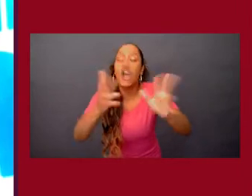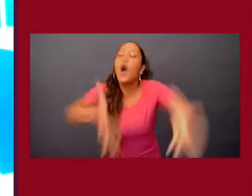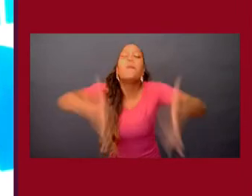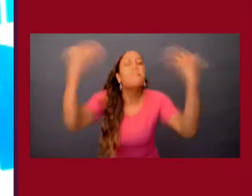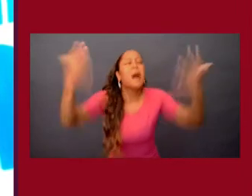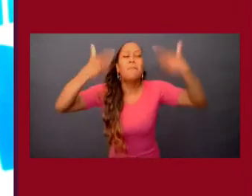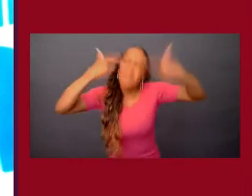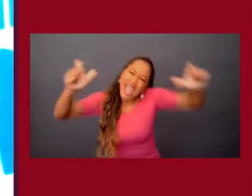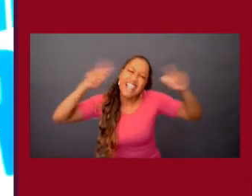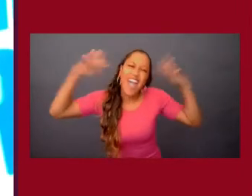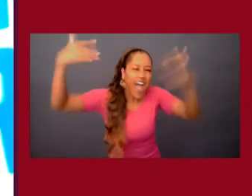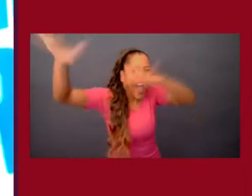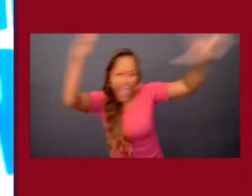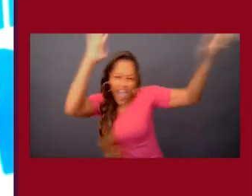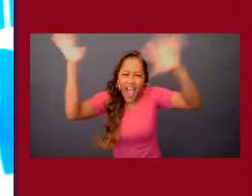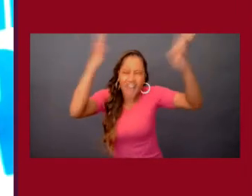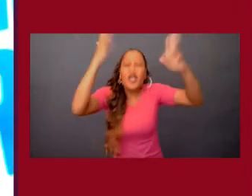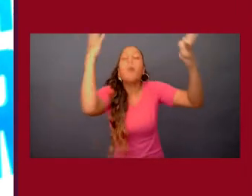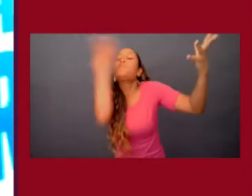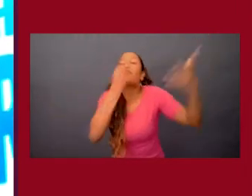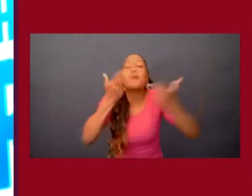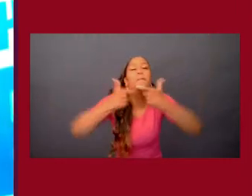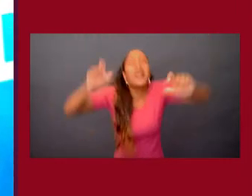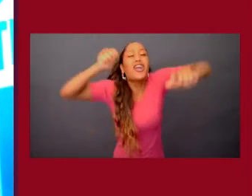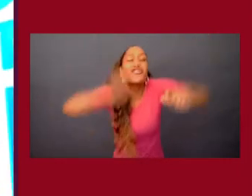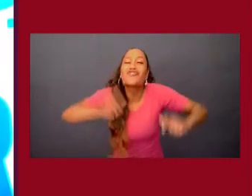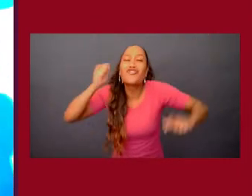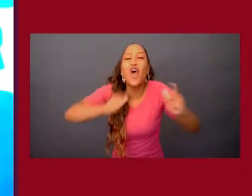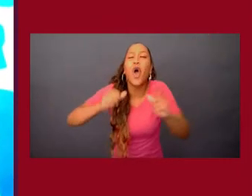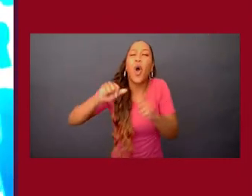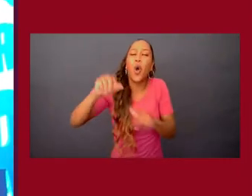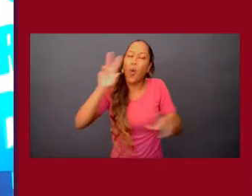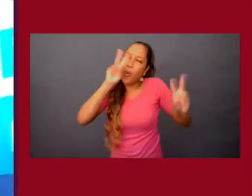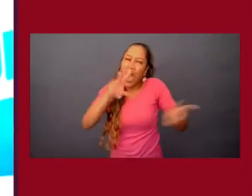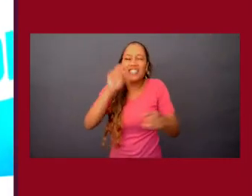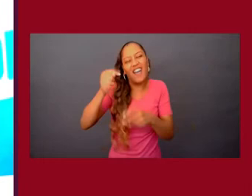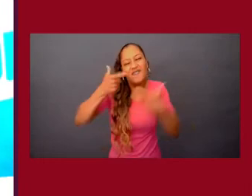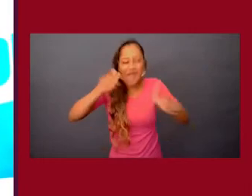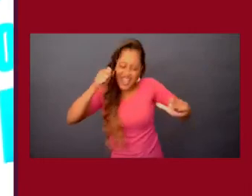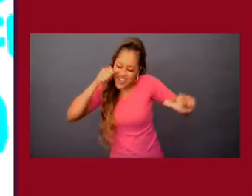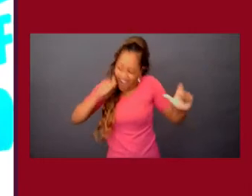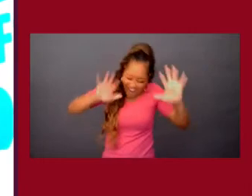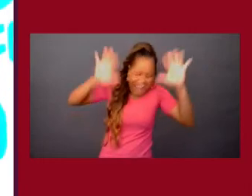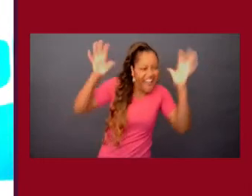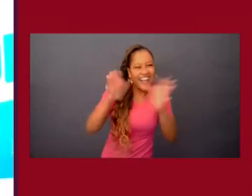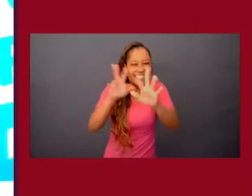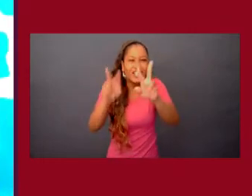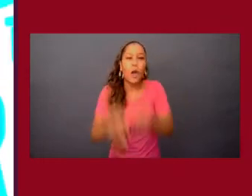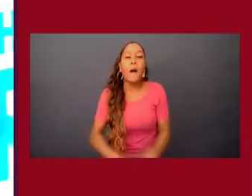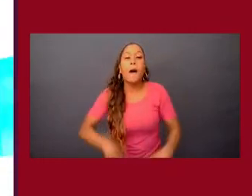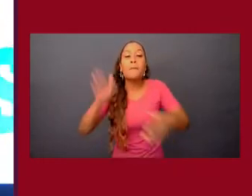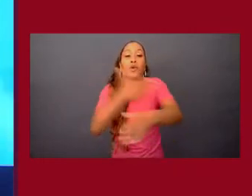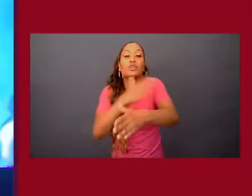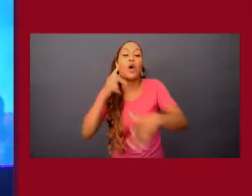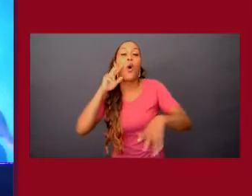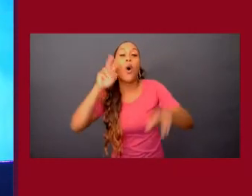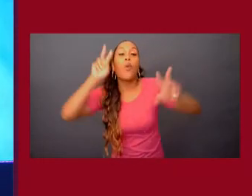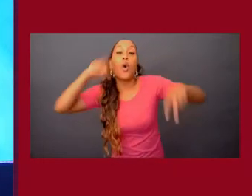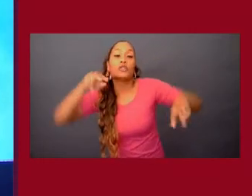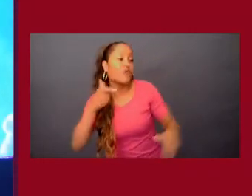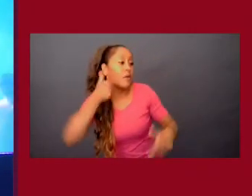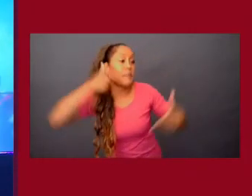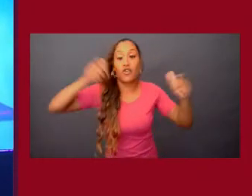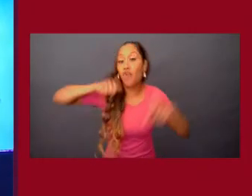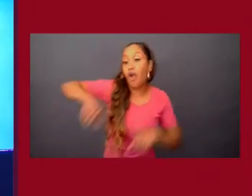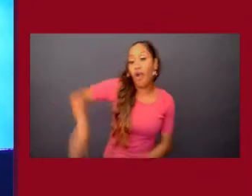big noise for the beautiful big girls of Watch Out for the Big Girl! Watch out for the big girl. Watch out for